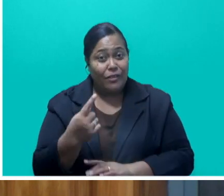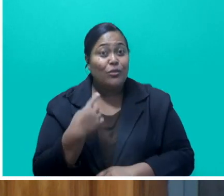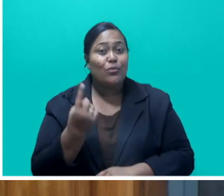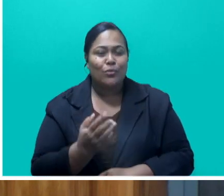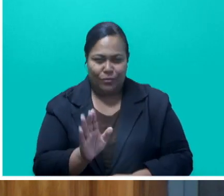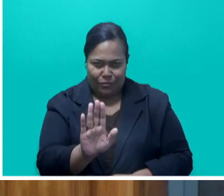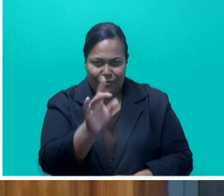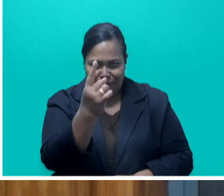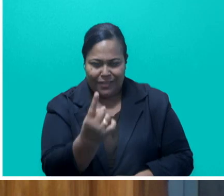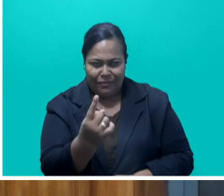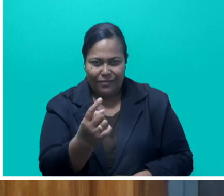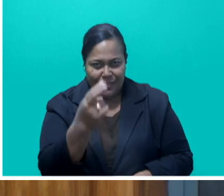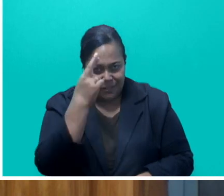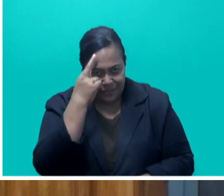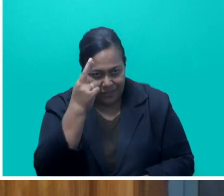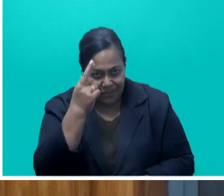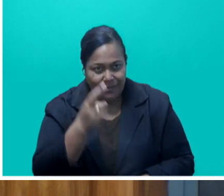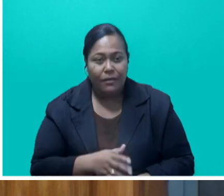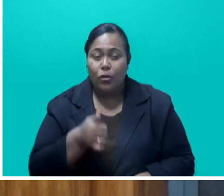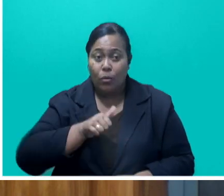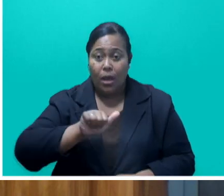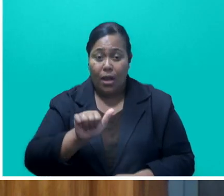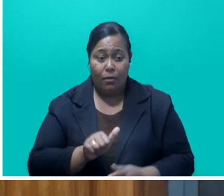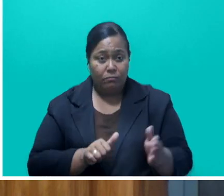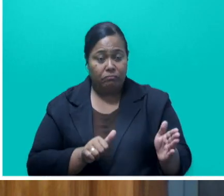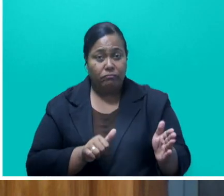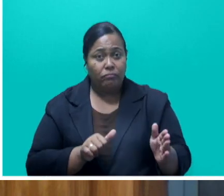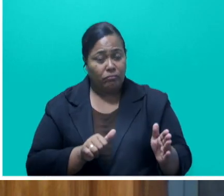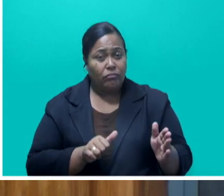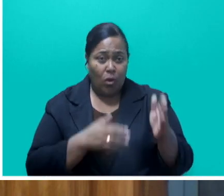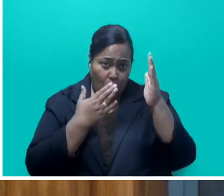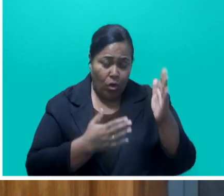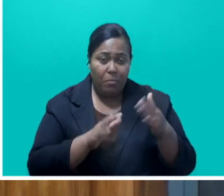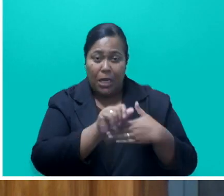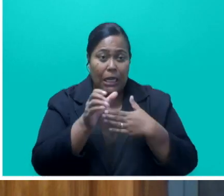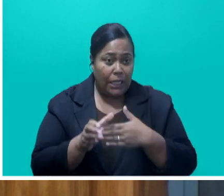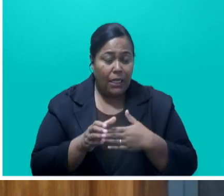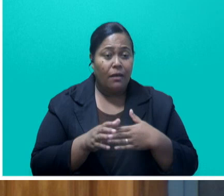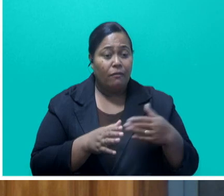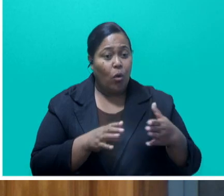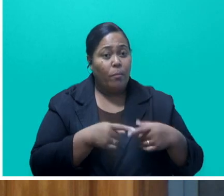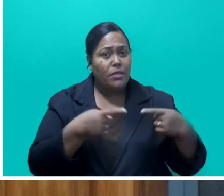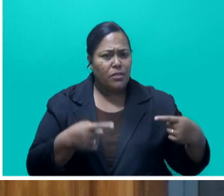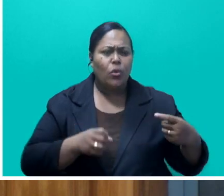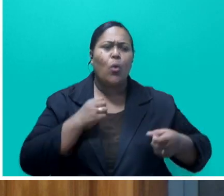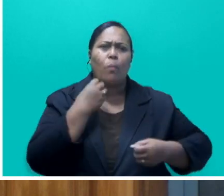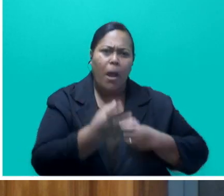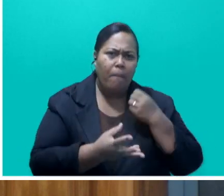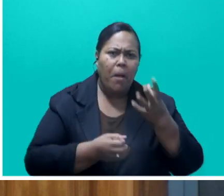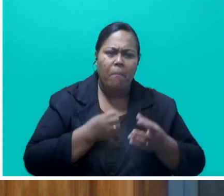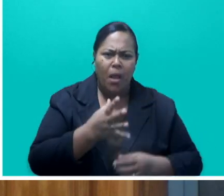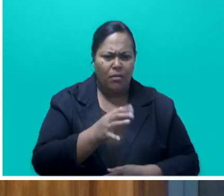sir, for allowing Honourable Leader of Opposition to complete his misguided contribution to the current